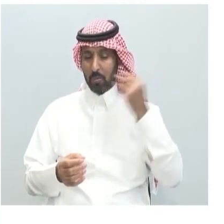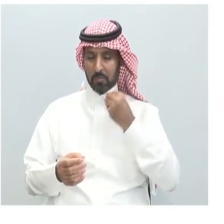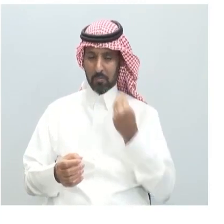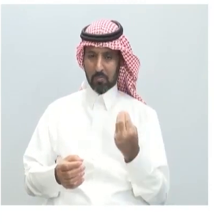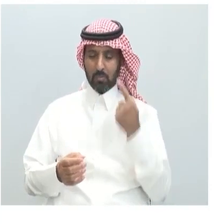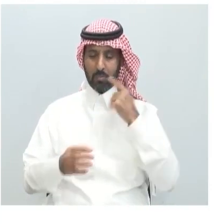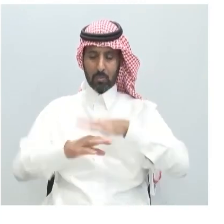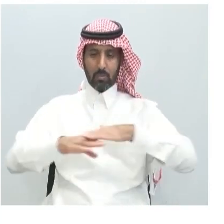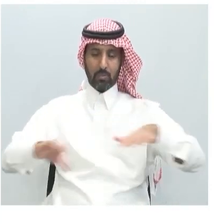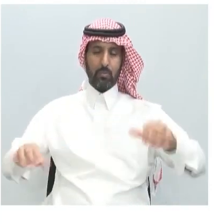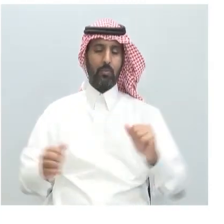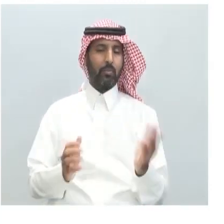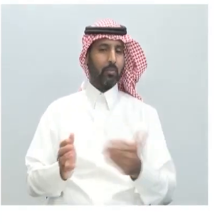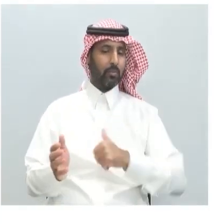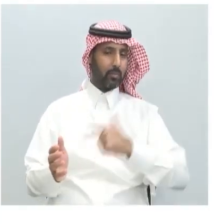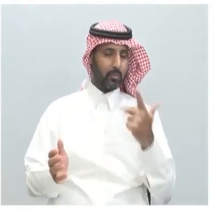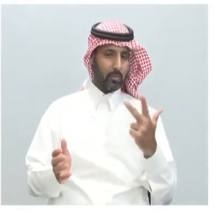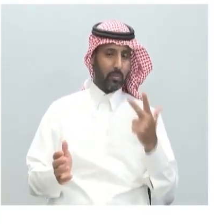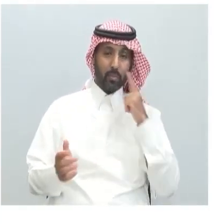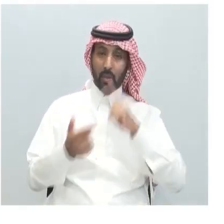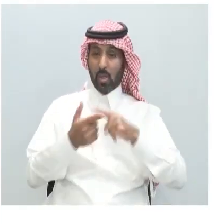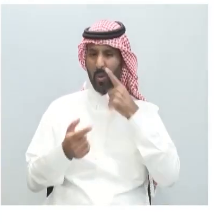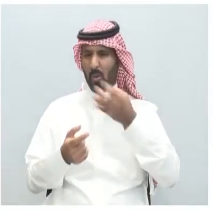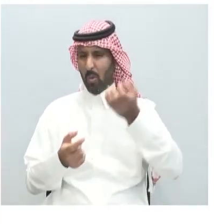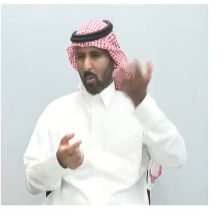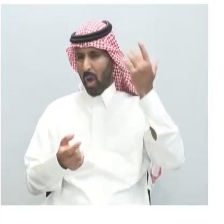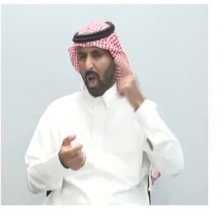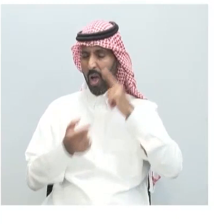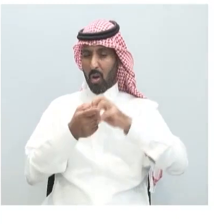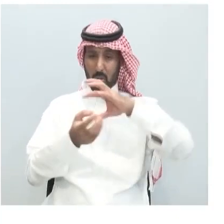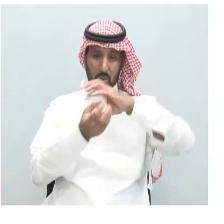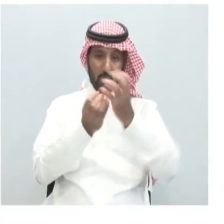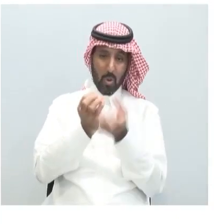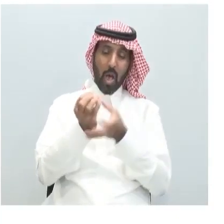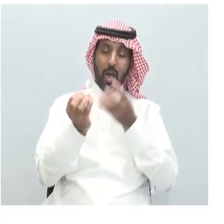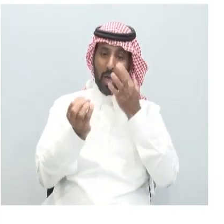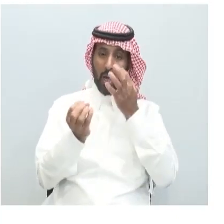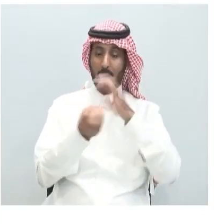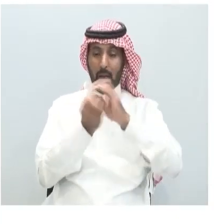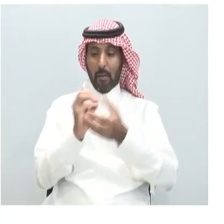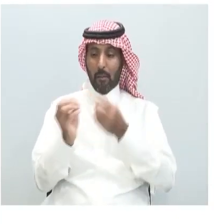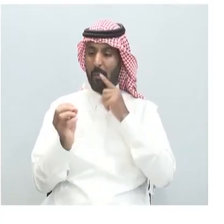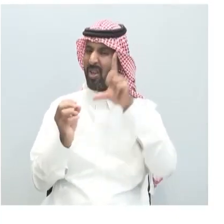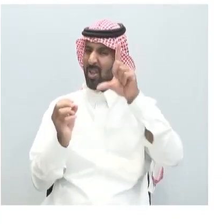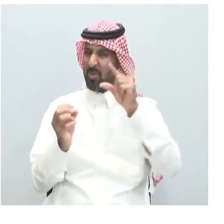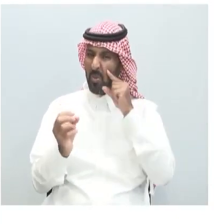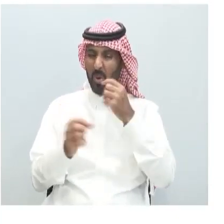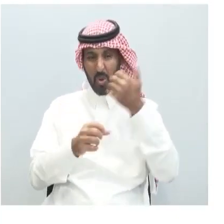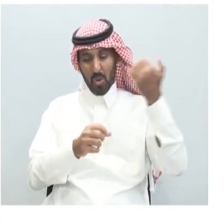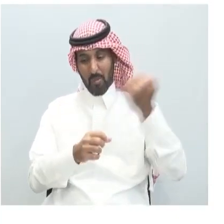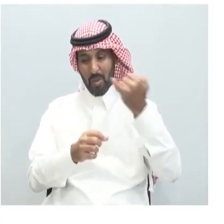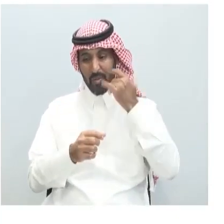wood floors. Number eight, the old-fashioned orange small bathroom needs to be